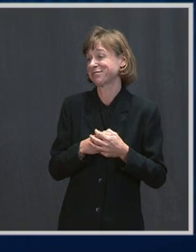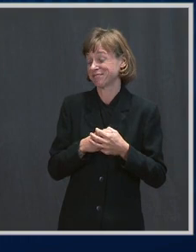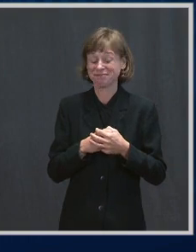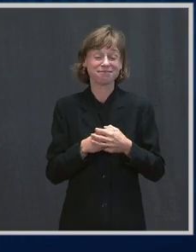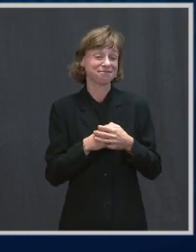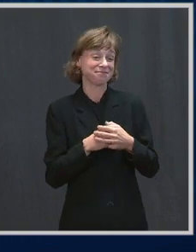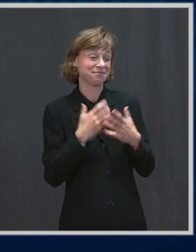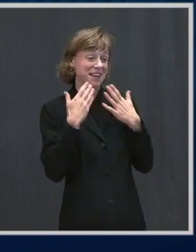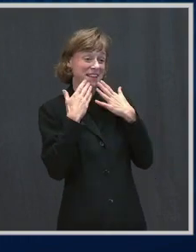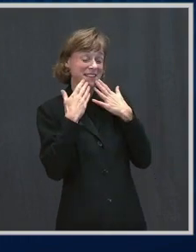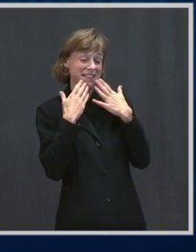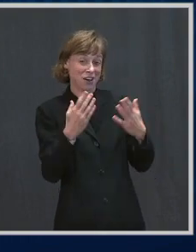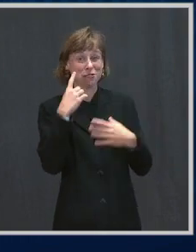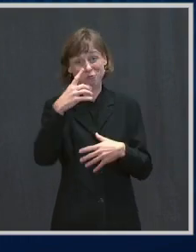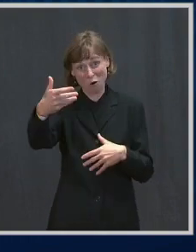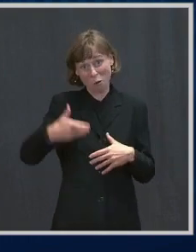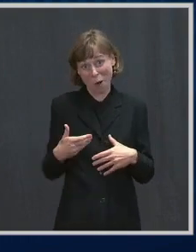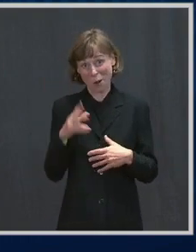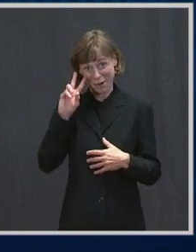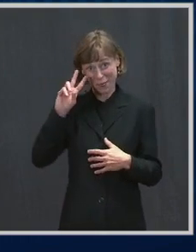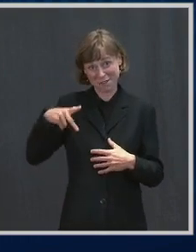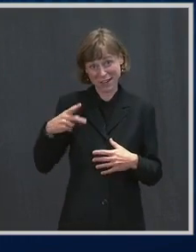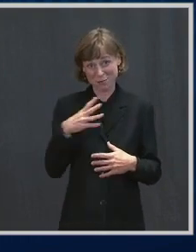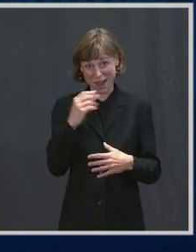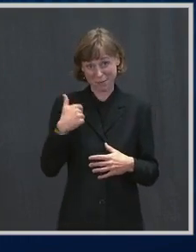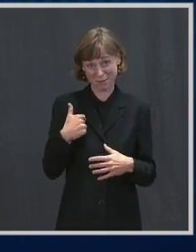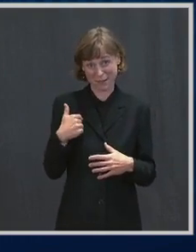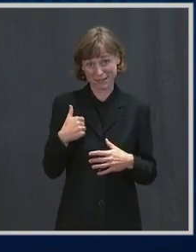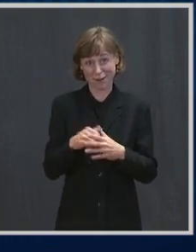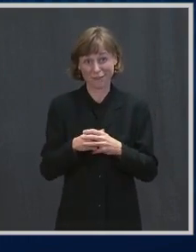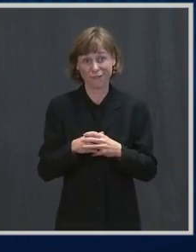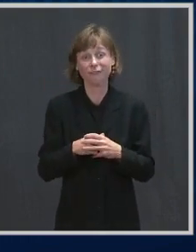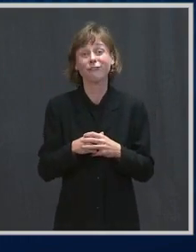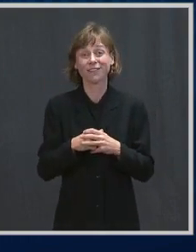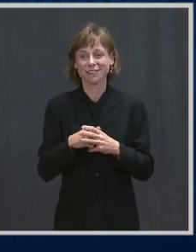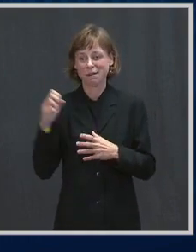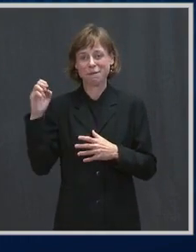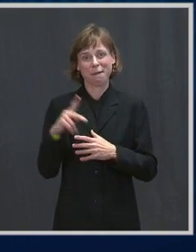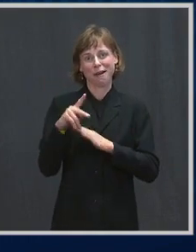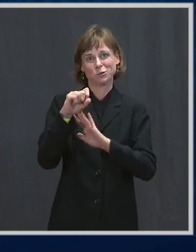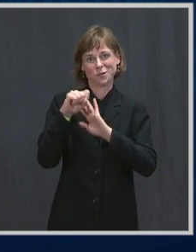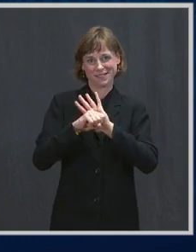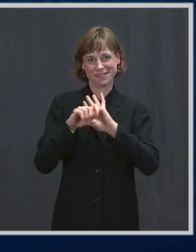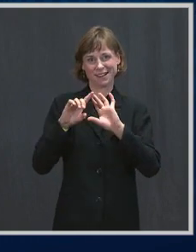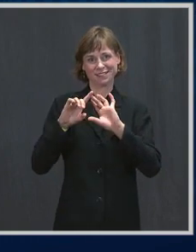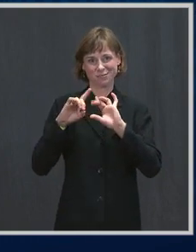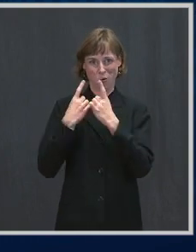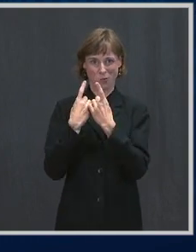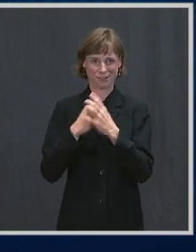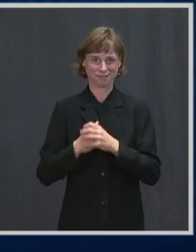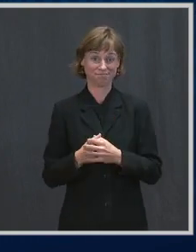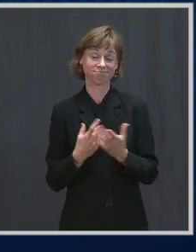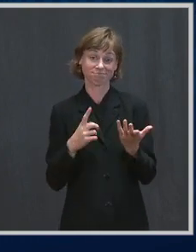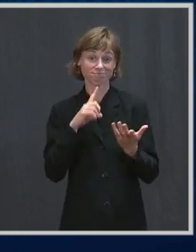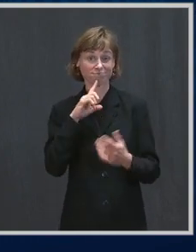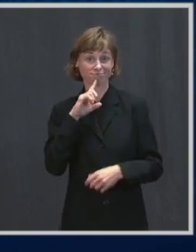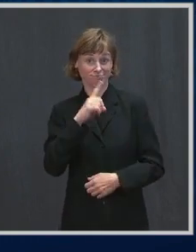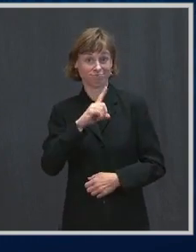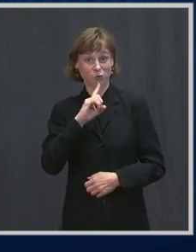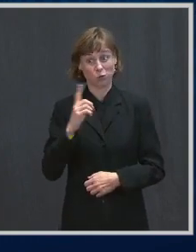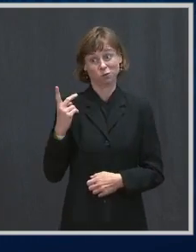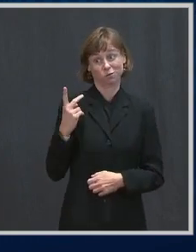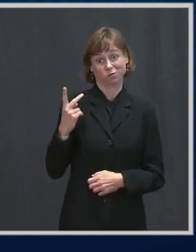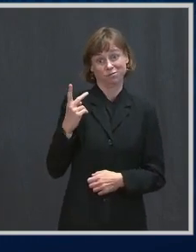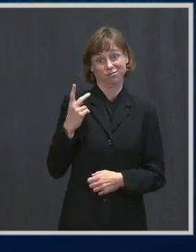Thank you for welcoming the Vice President and me back to the State Department. It's true, the Secretary and I have